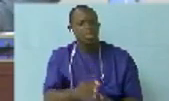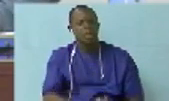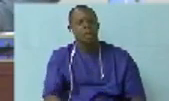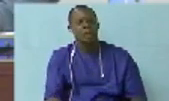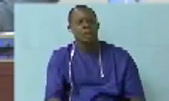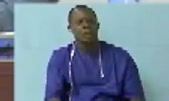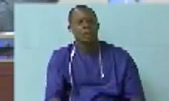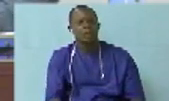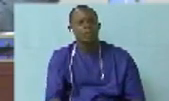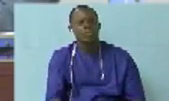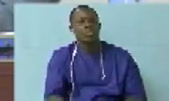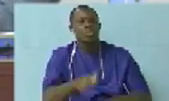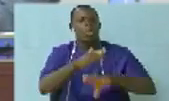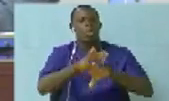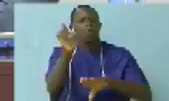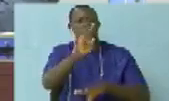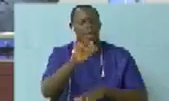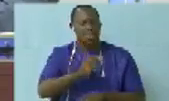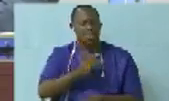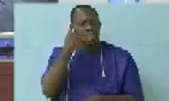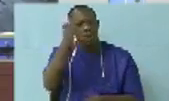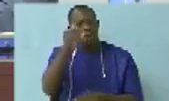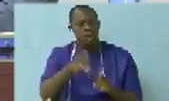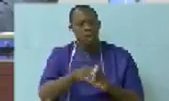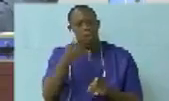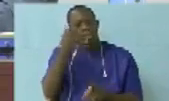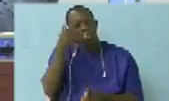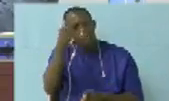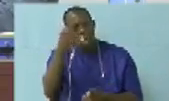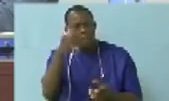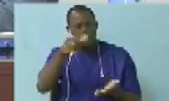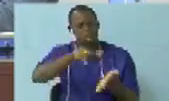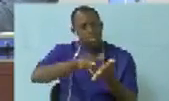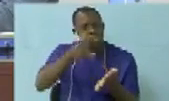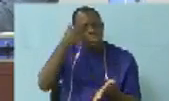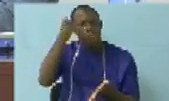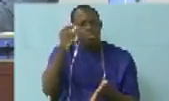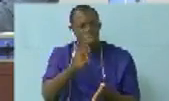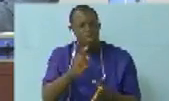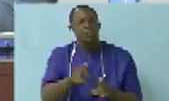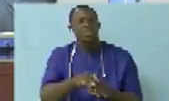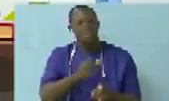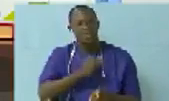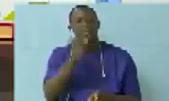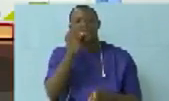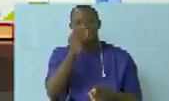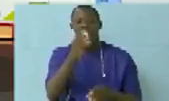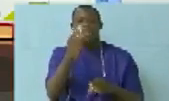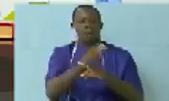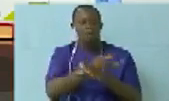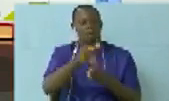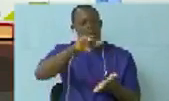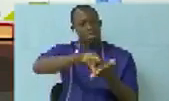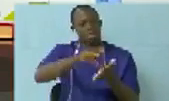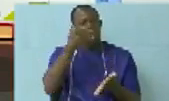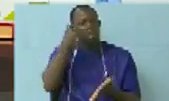Excuse me? On what did he call? Was it a mobile phone? No. It was a landline. I